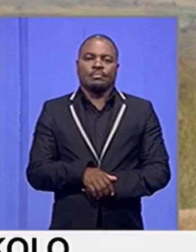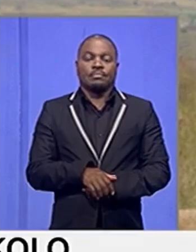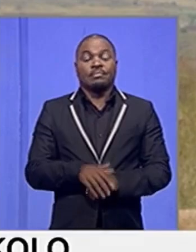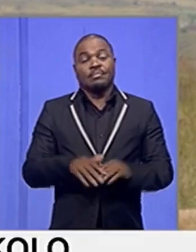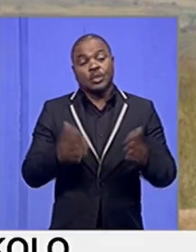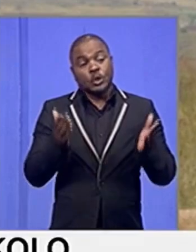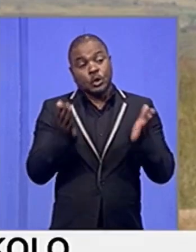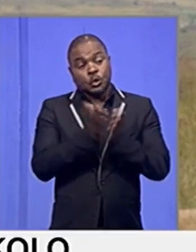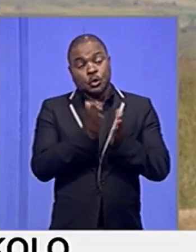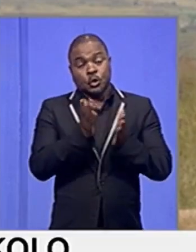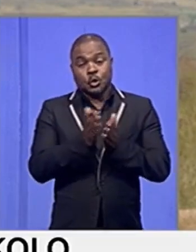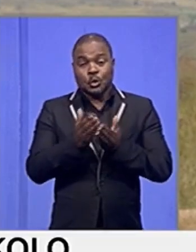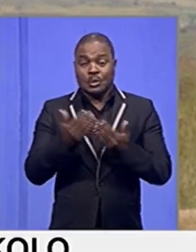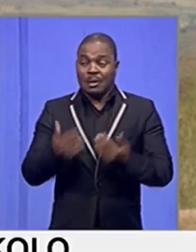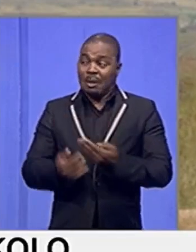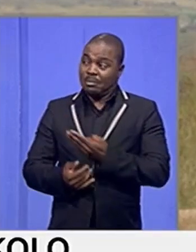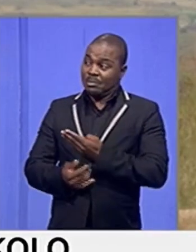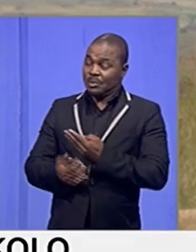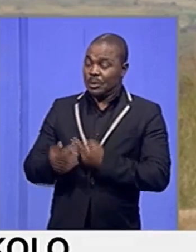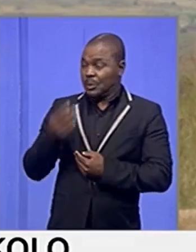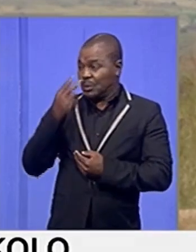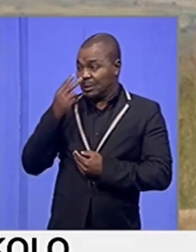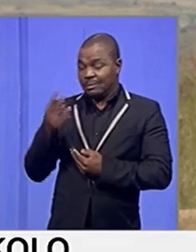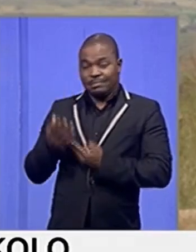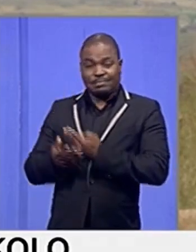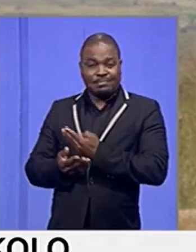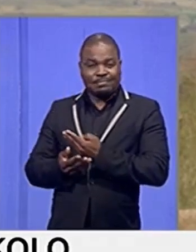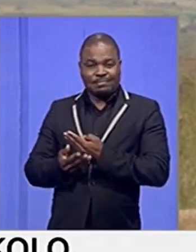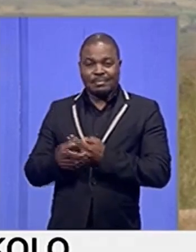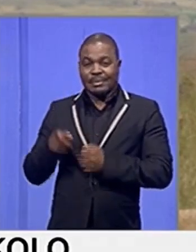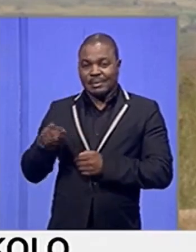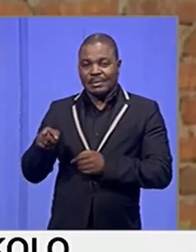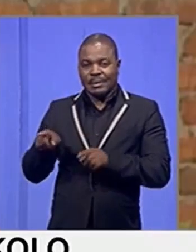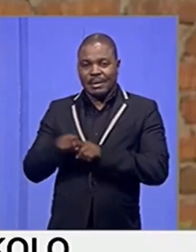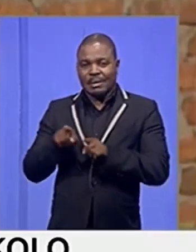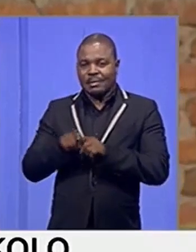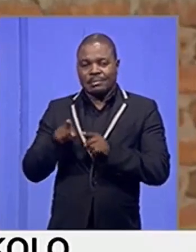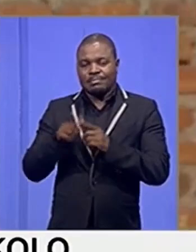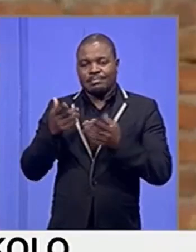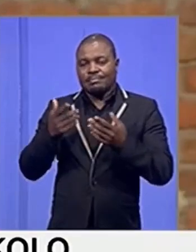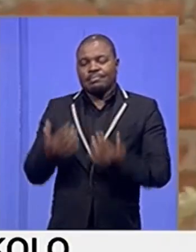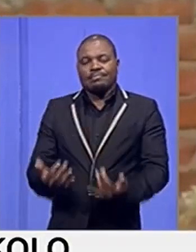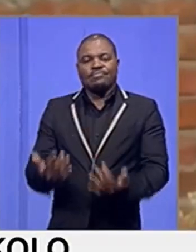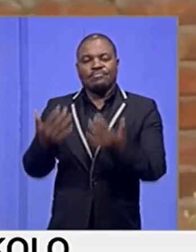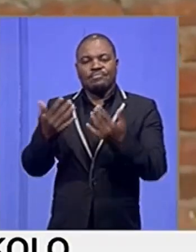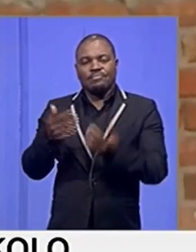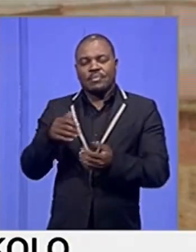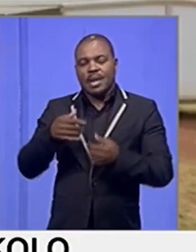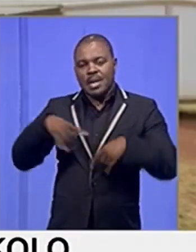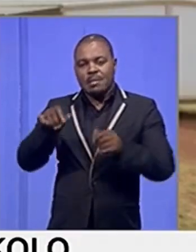The school now, when we look, is the crazing land.